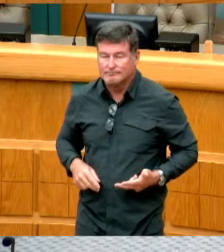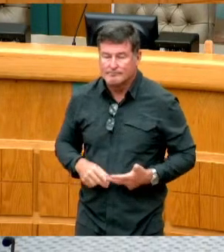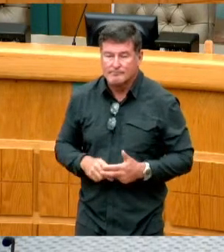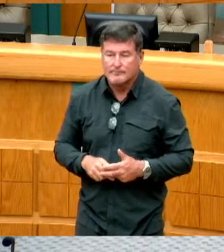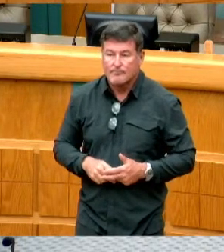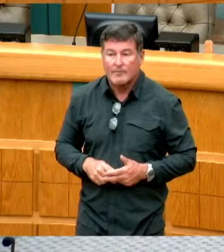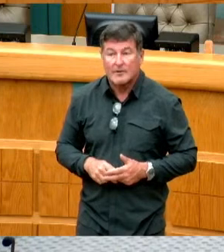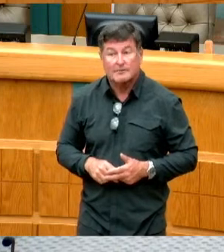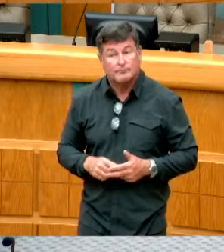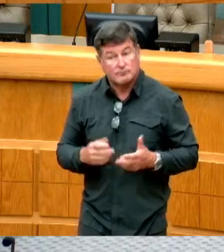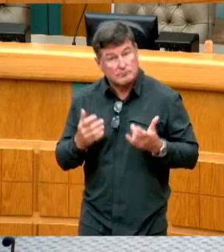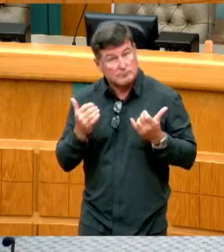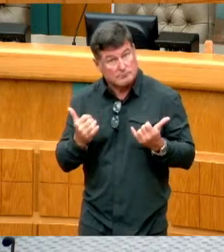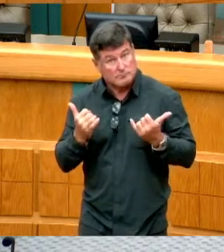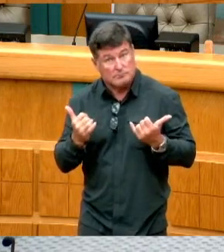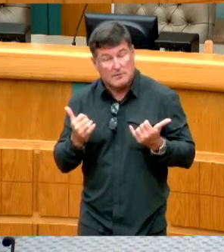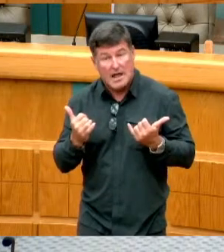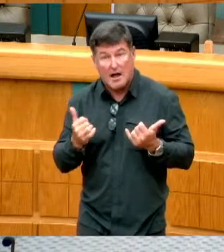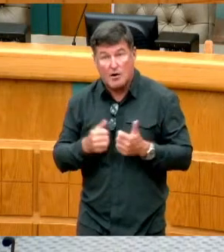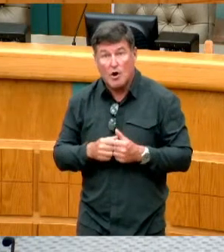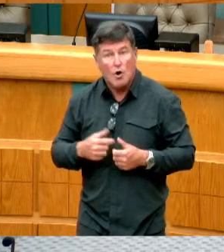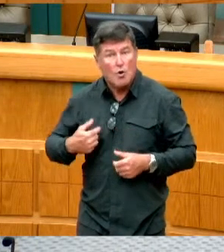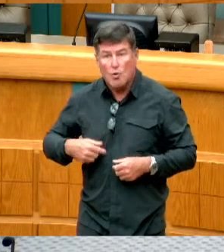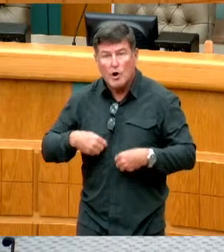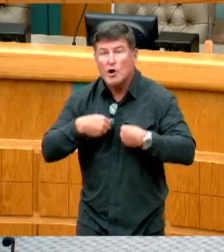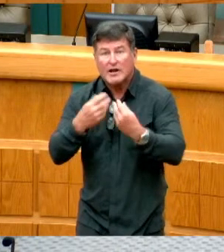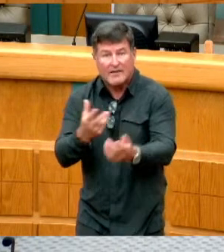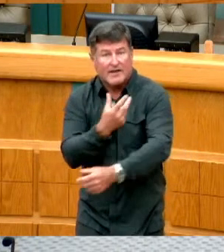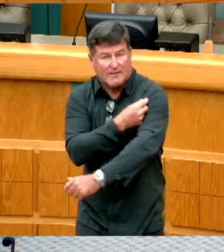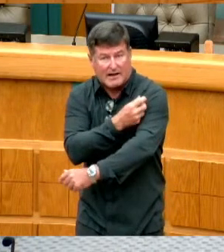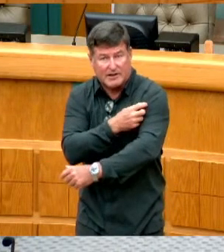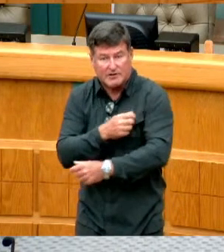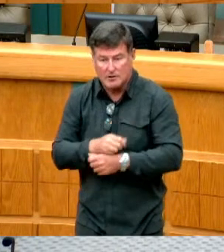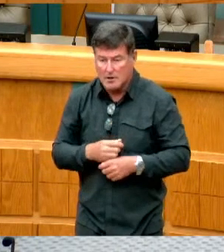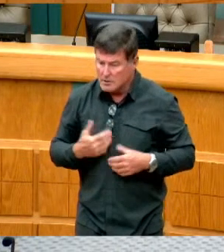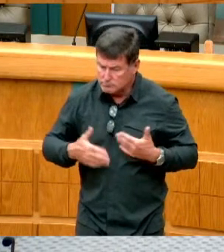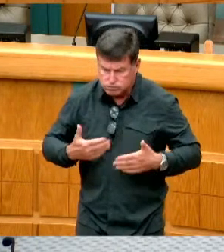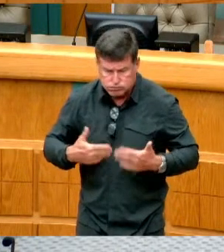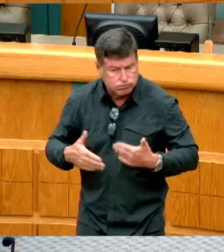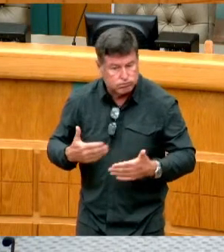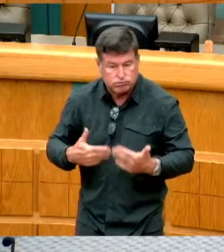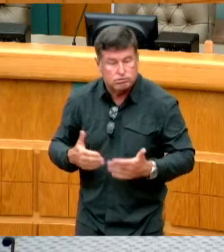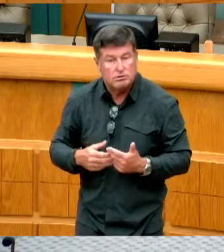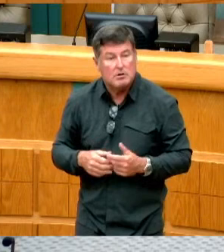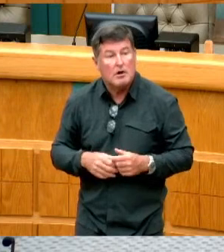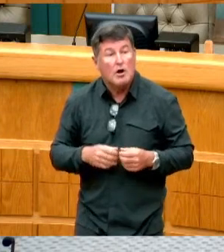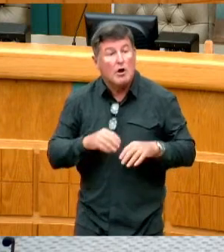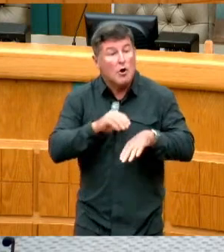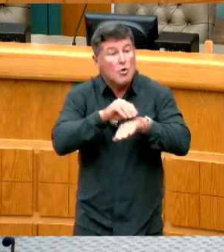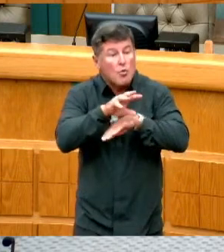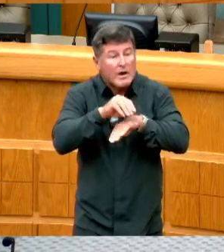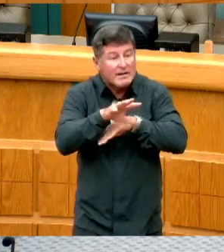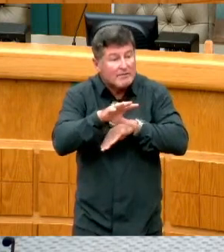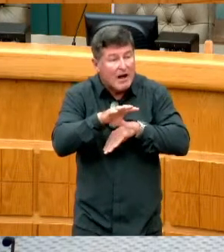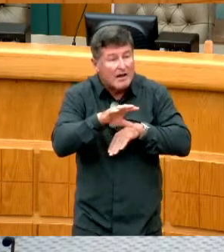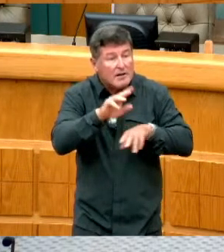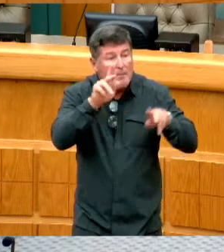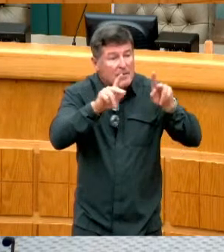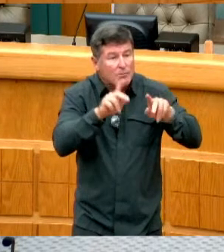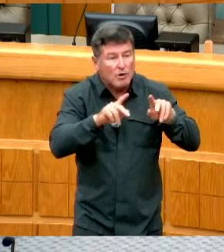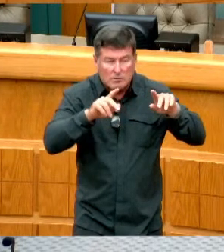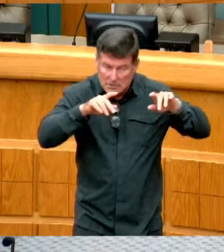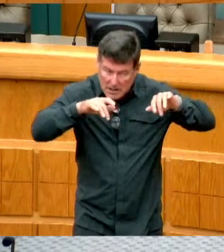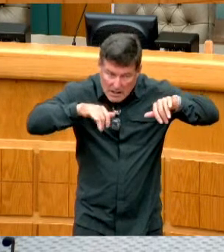we continue to vaccinate with a sense of urgency, we advise the public to continue to follow the public health prevention